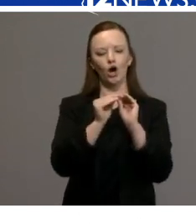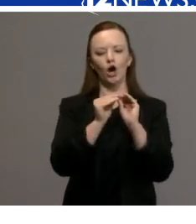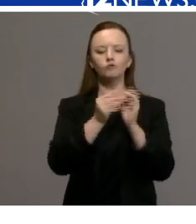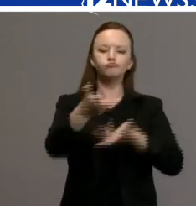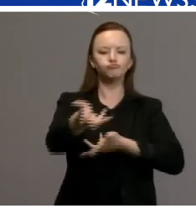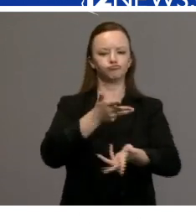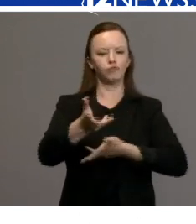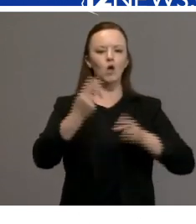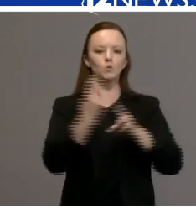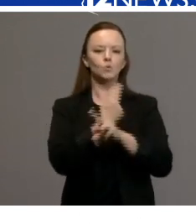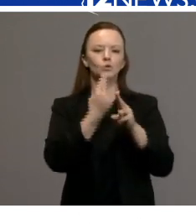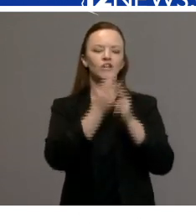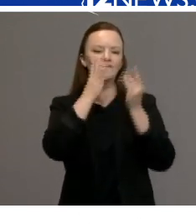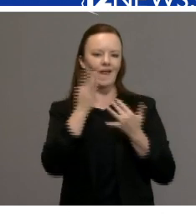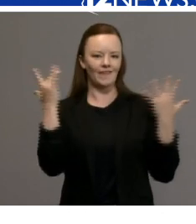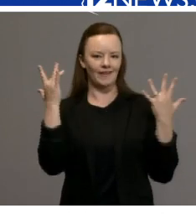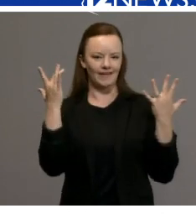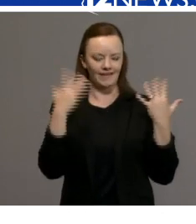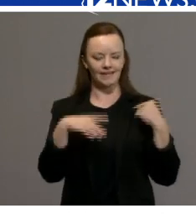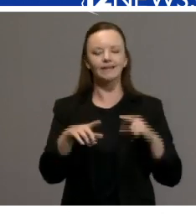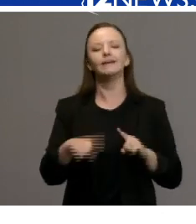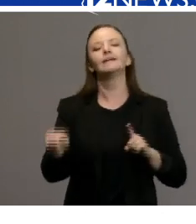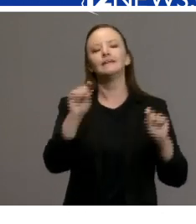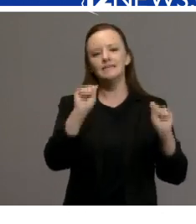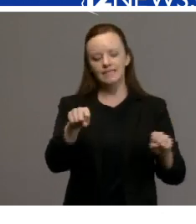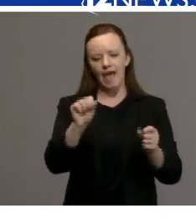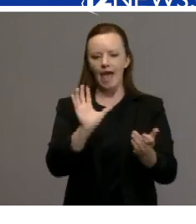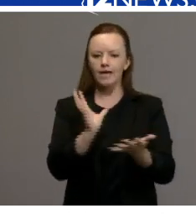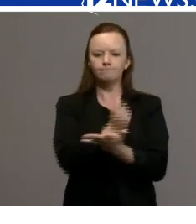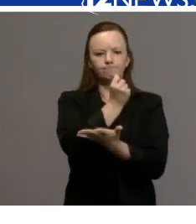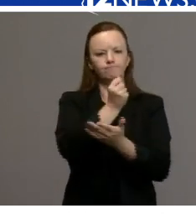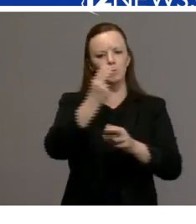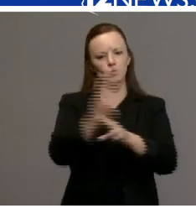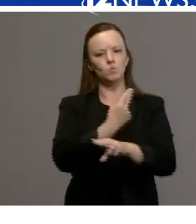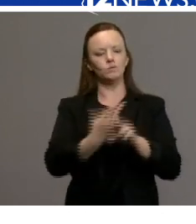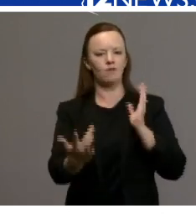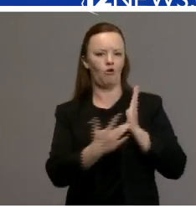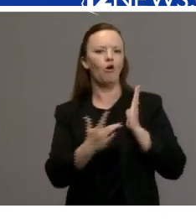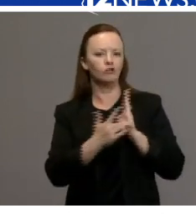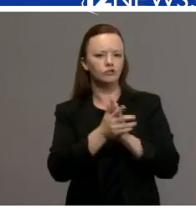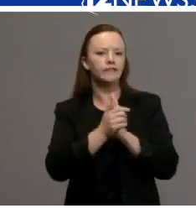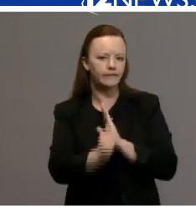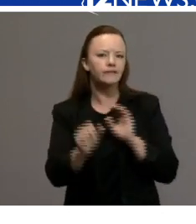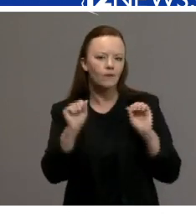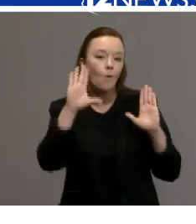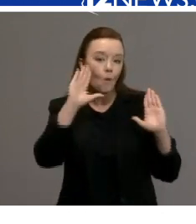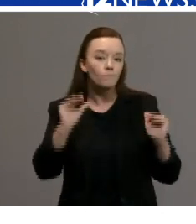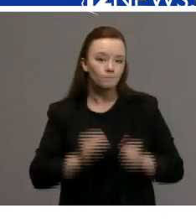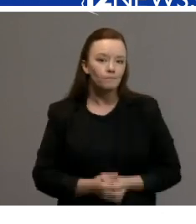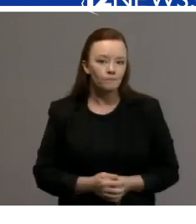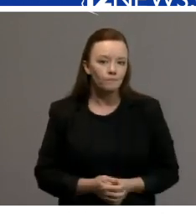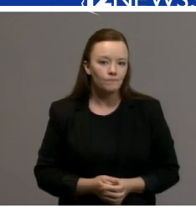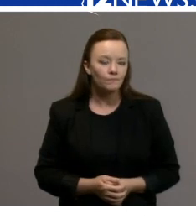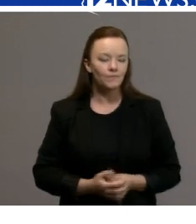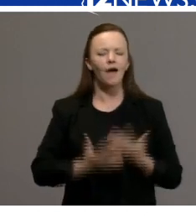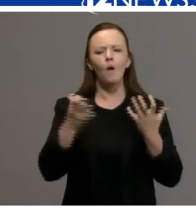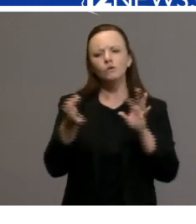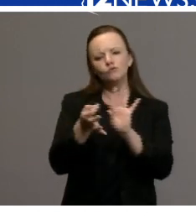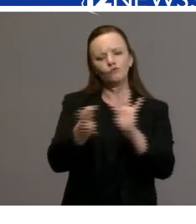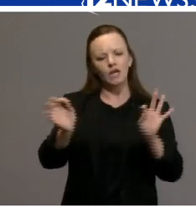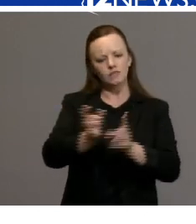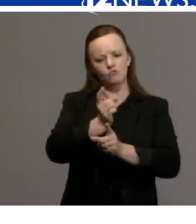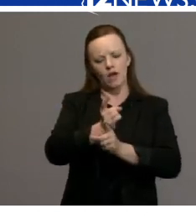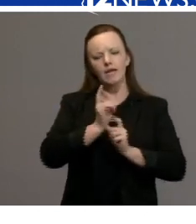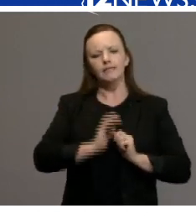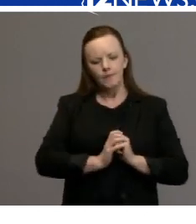better advantage of technology. I want to say this the right way, but unemployment wasn't something